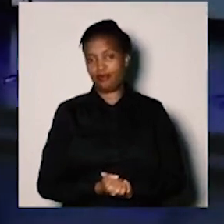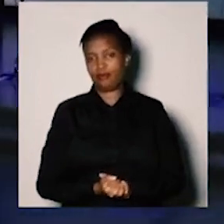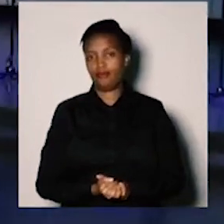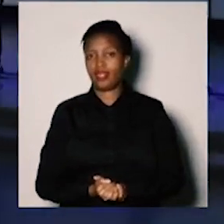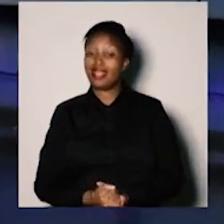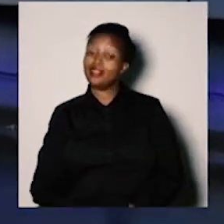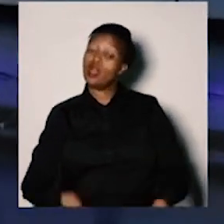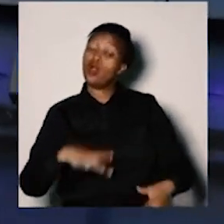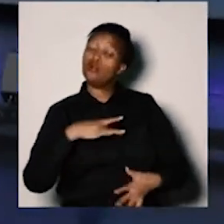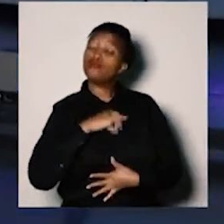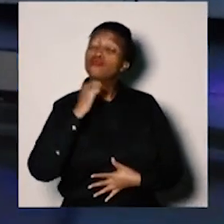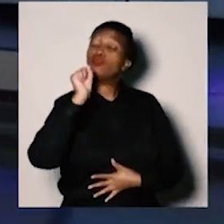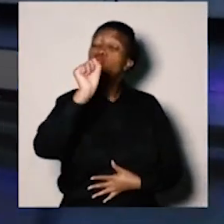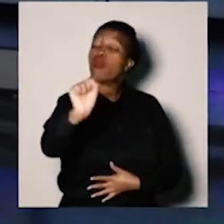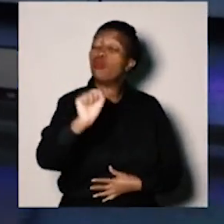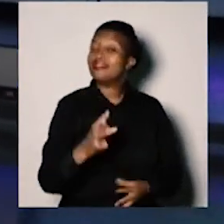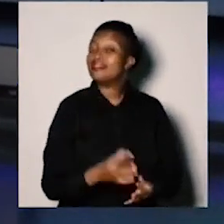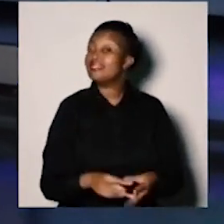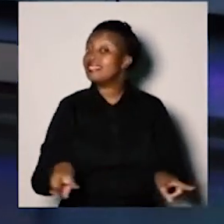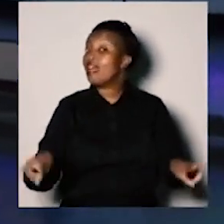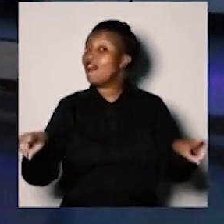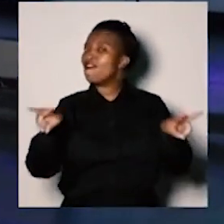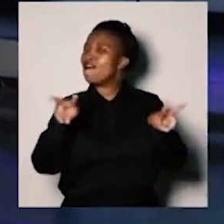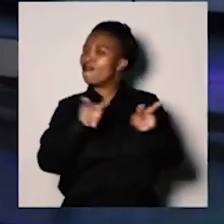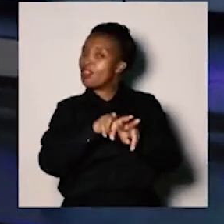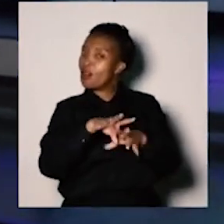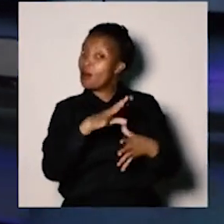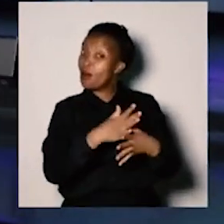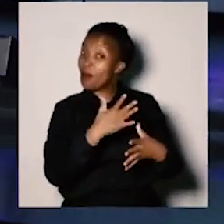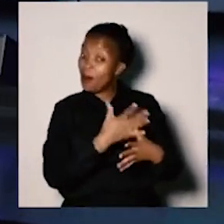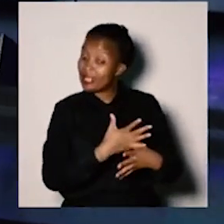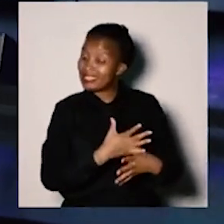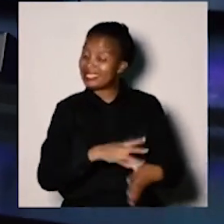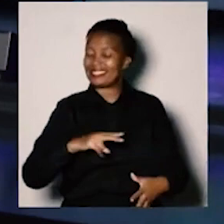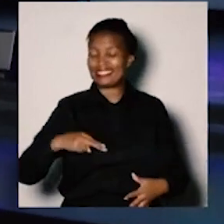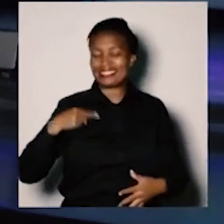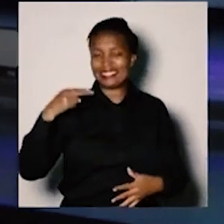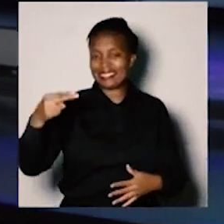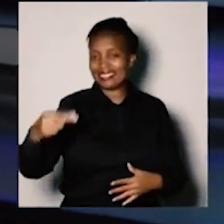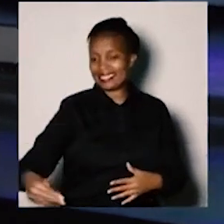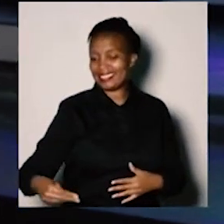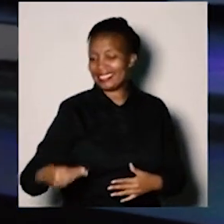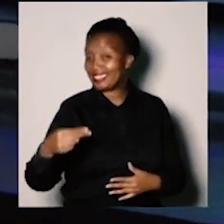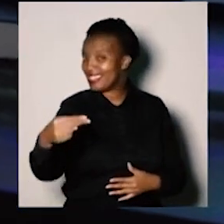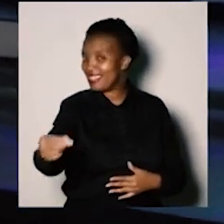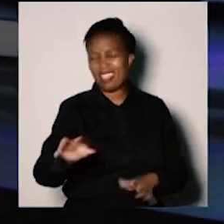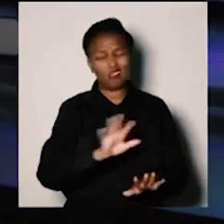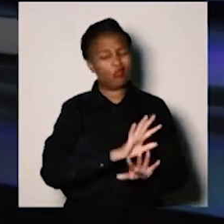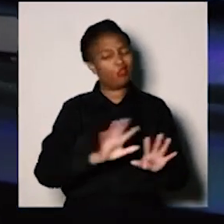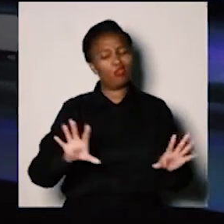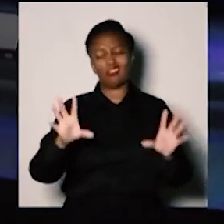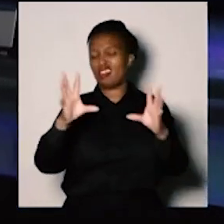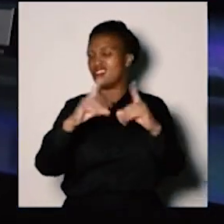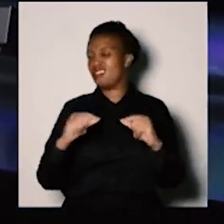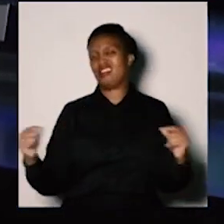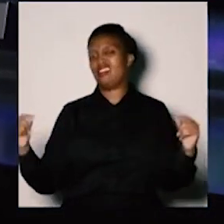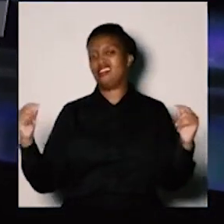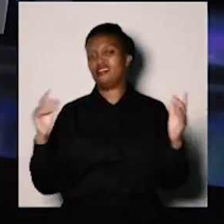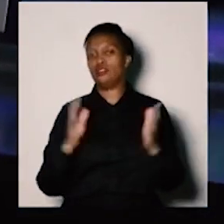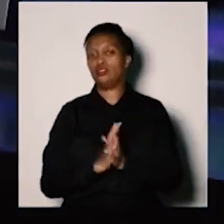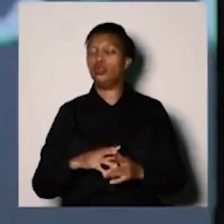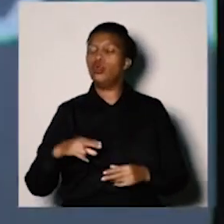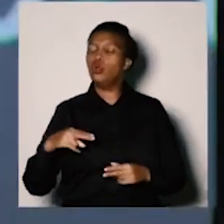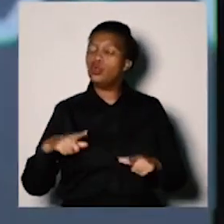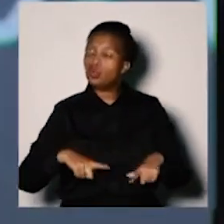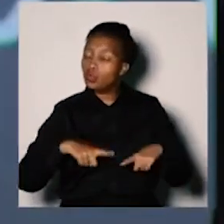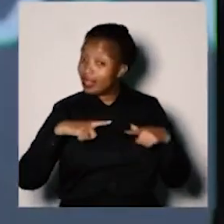So your soul is valuable because it's eternal, it's immortal. Doesn't end. You live forever.